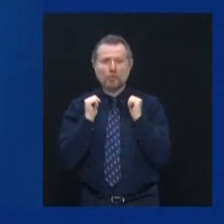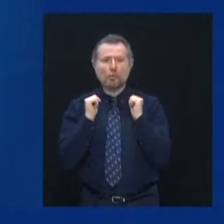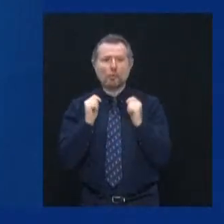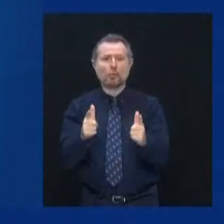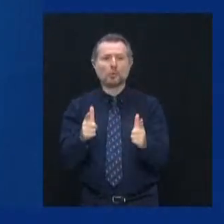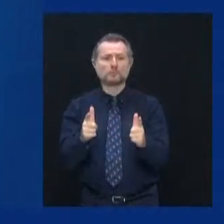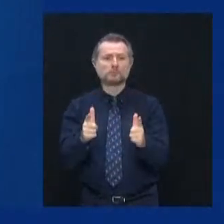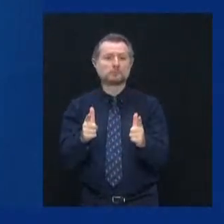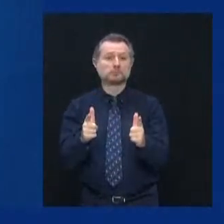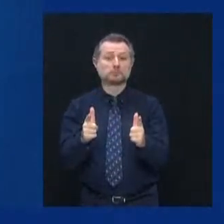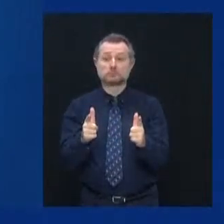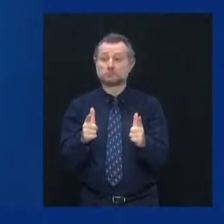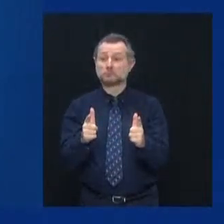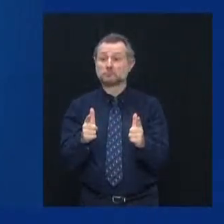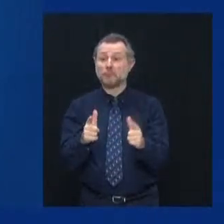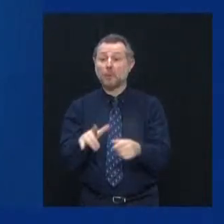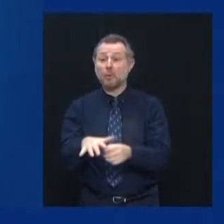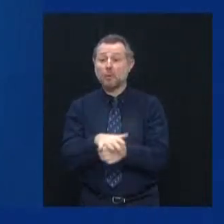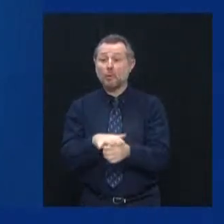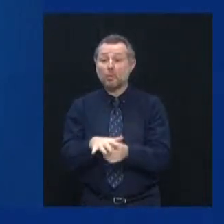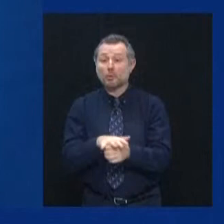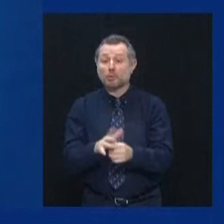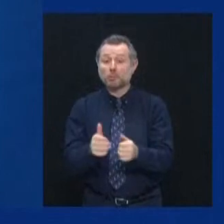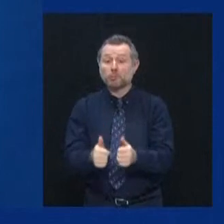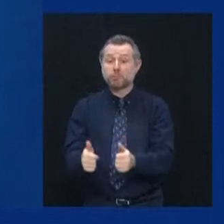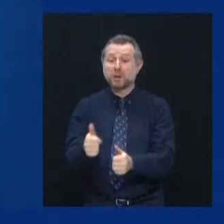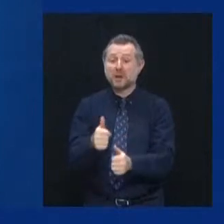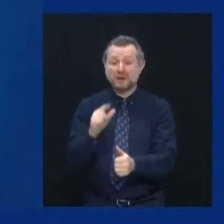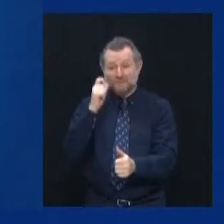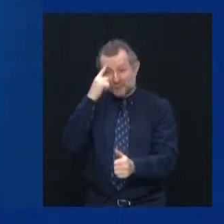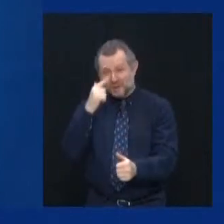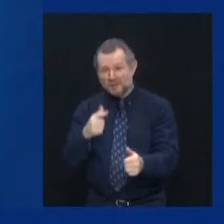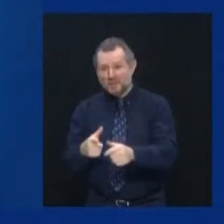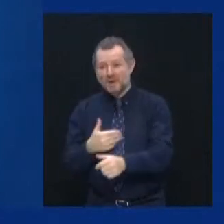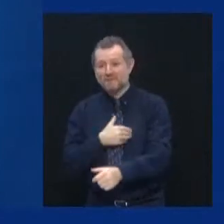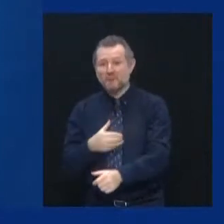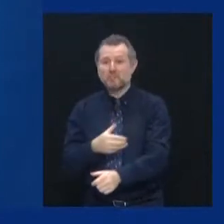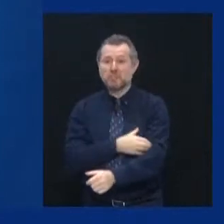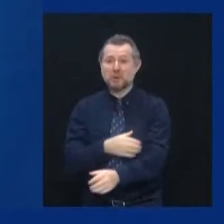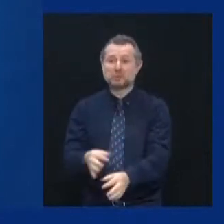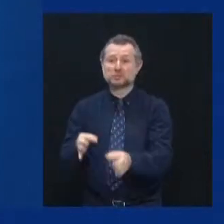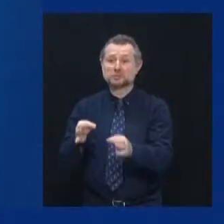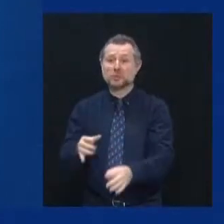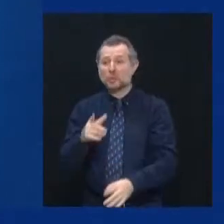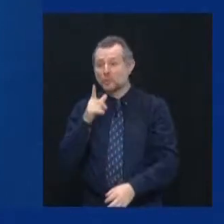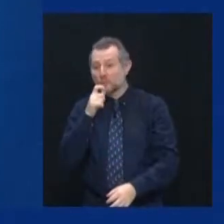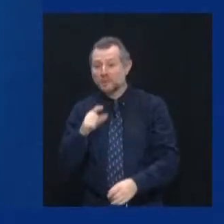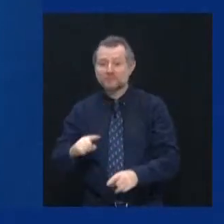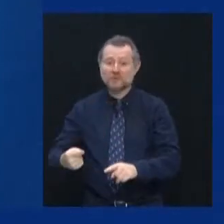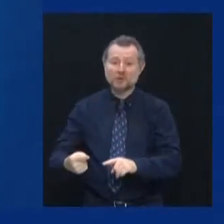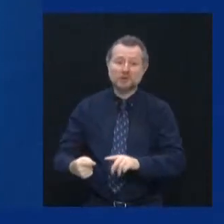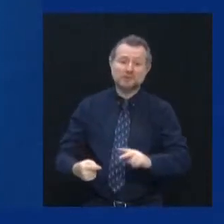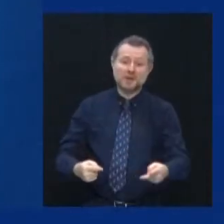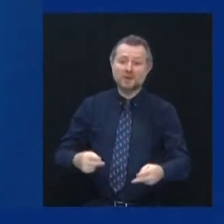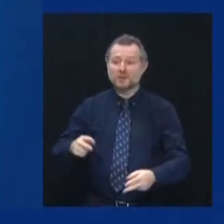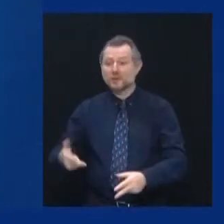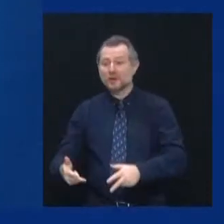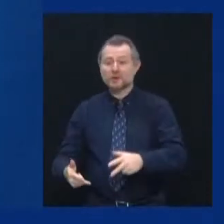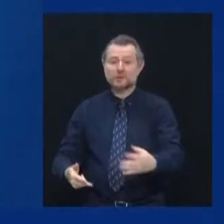No local official has discretion to prioritize one group over another.